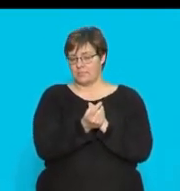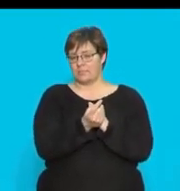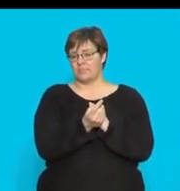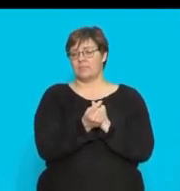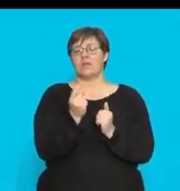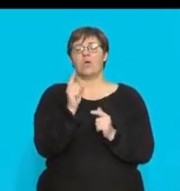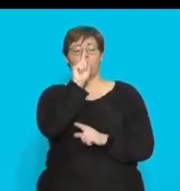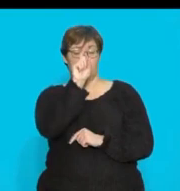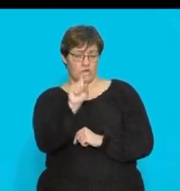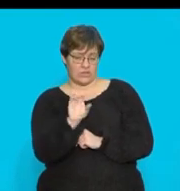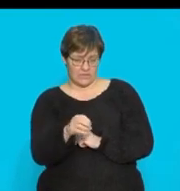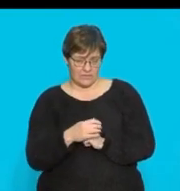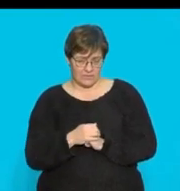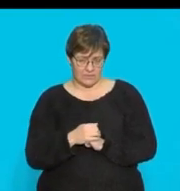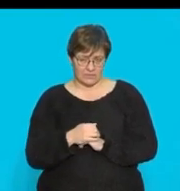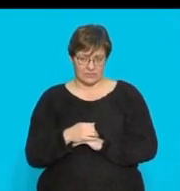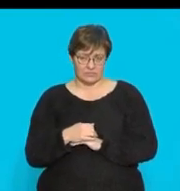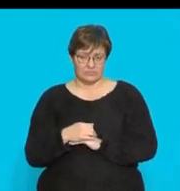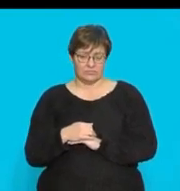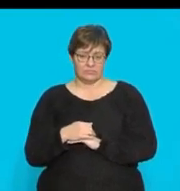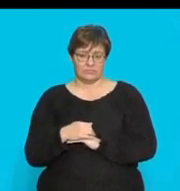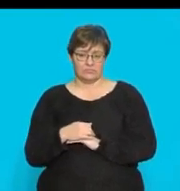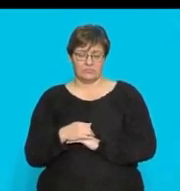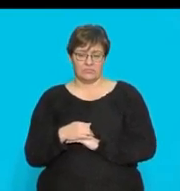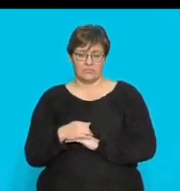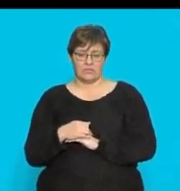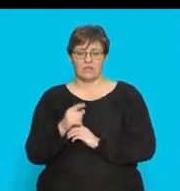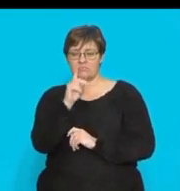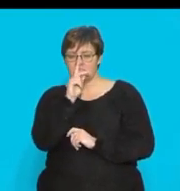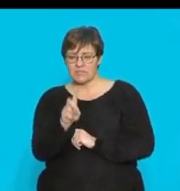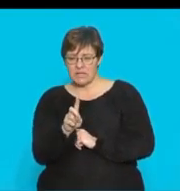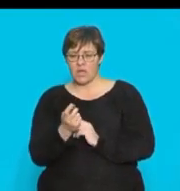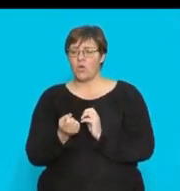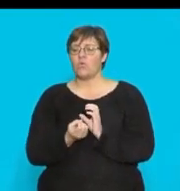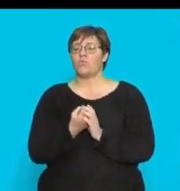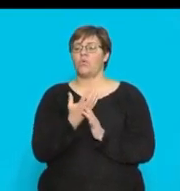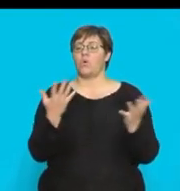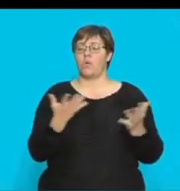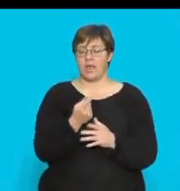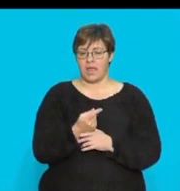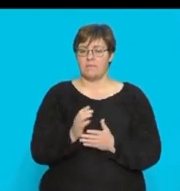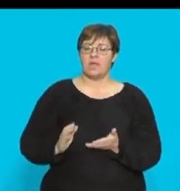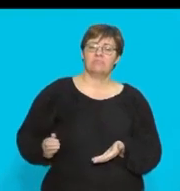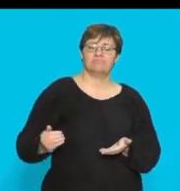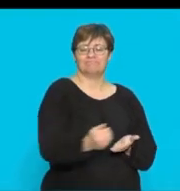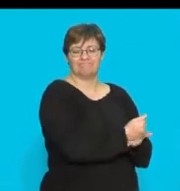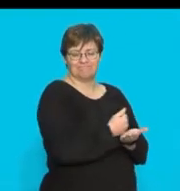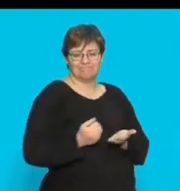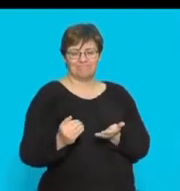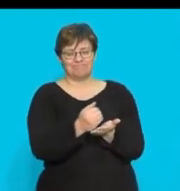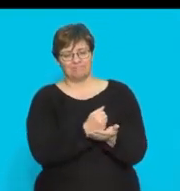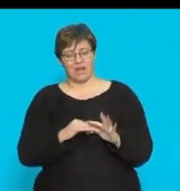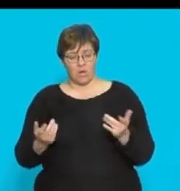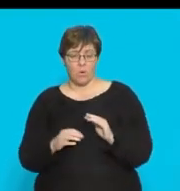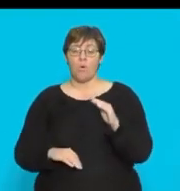come up in some of the questions. And you'll see at the bottom here that shows you where they grow, all right, and how they are